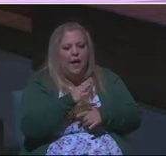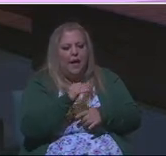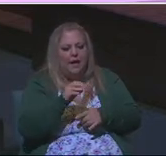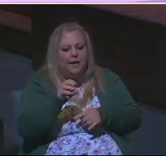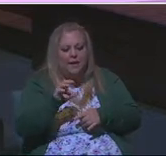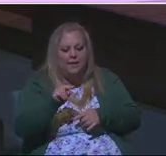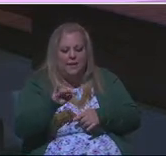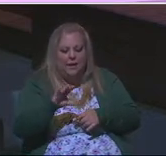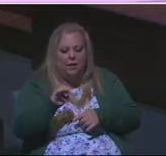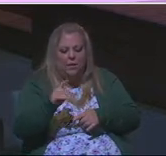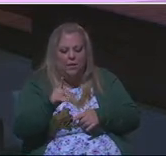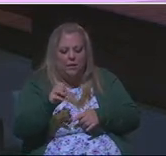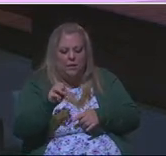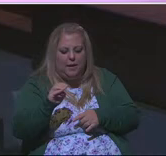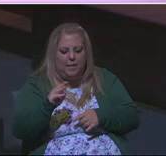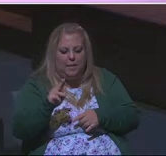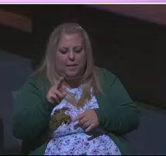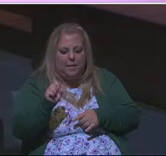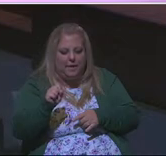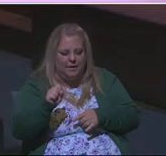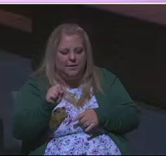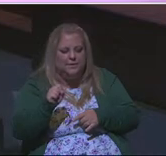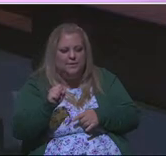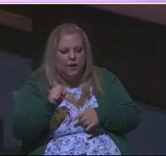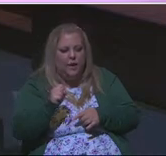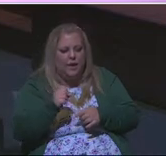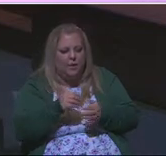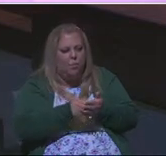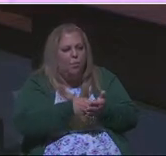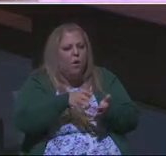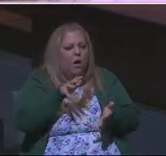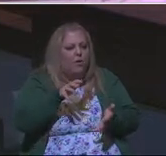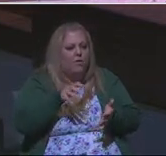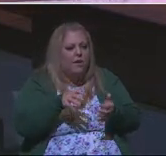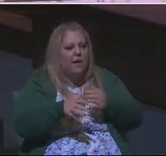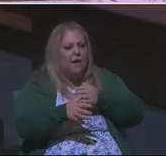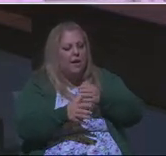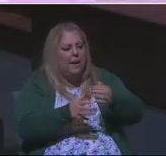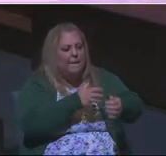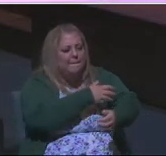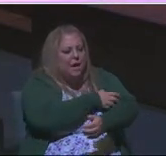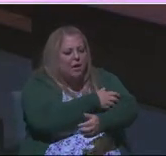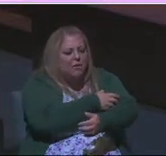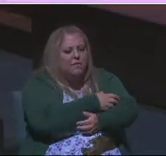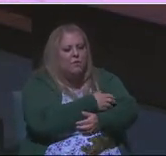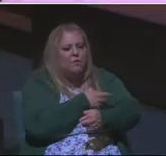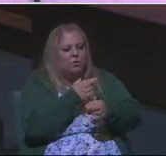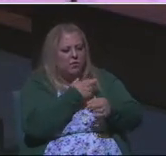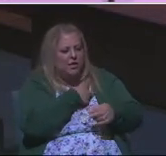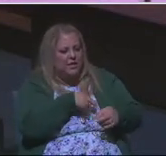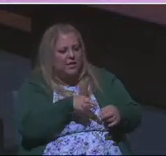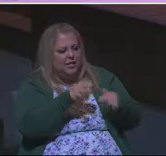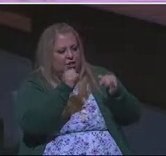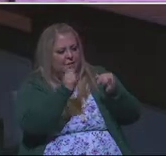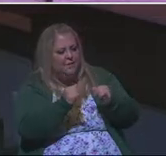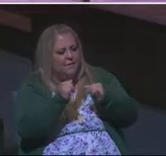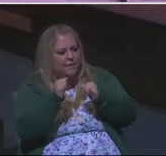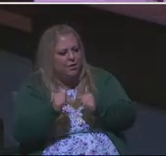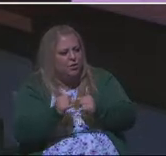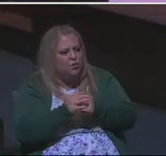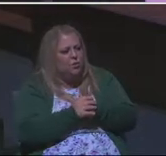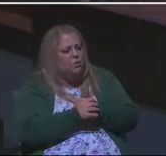wealthy, powerful, political, and religious individuals who had taken the body. They had become